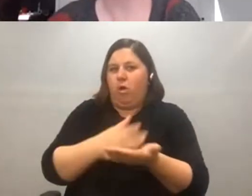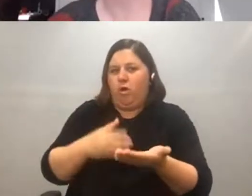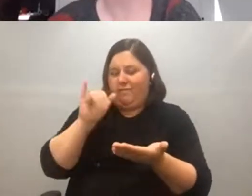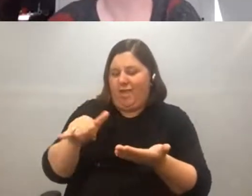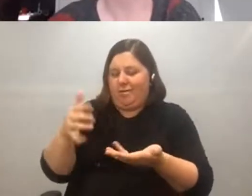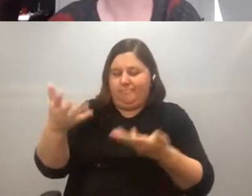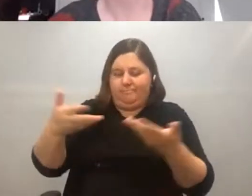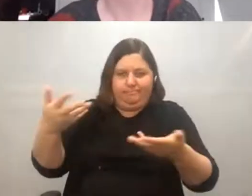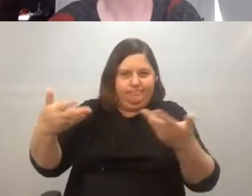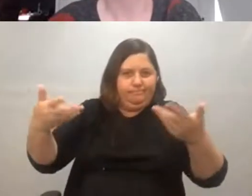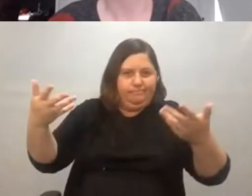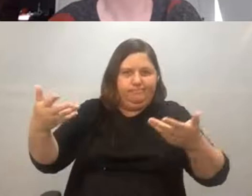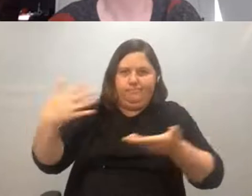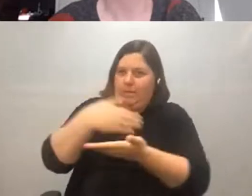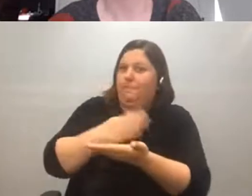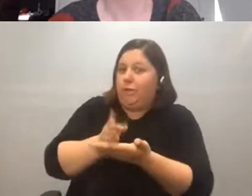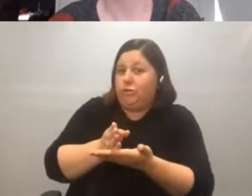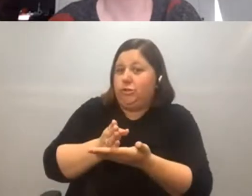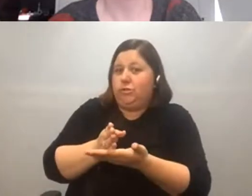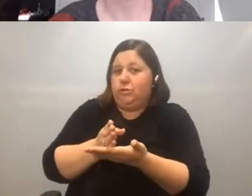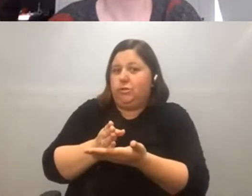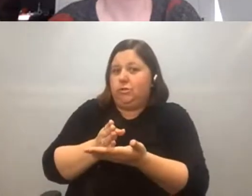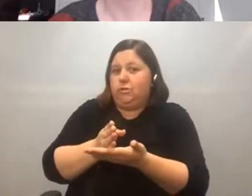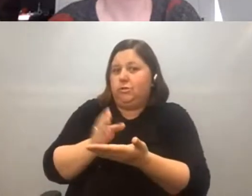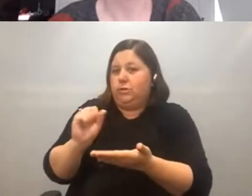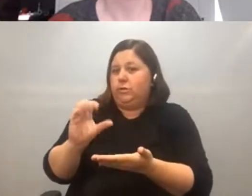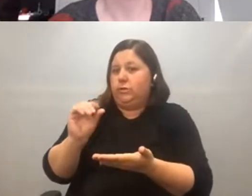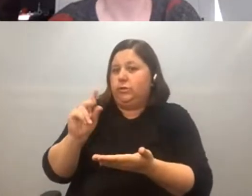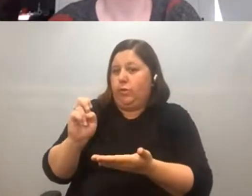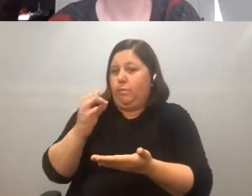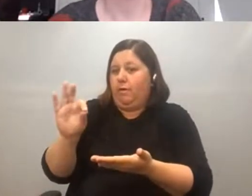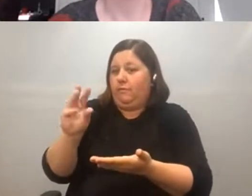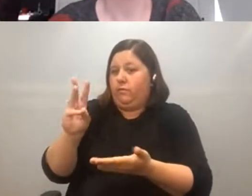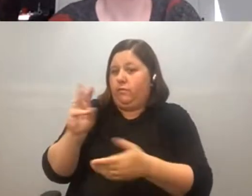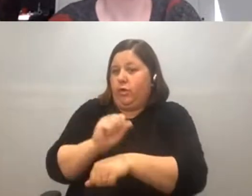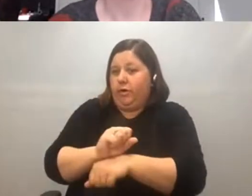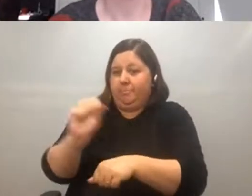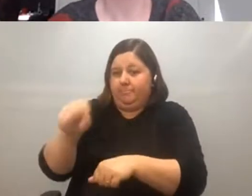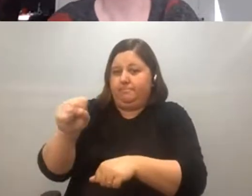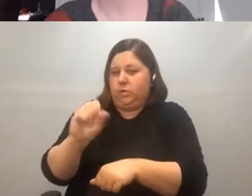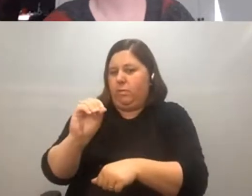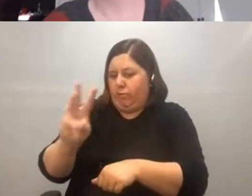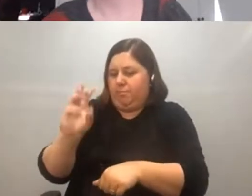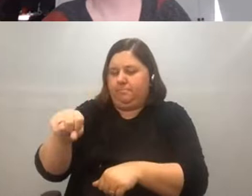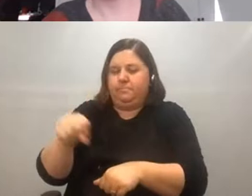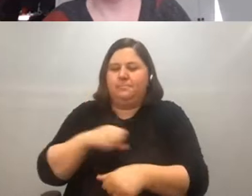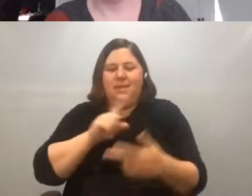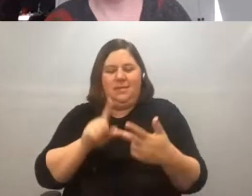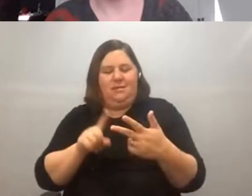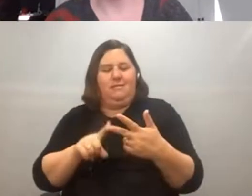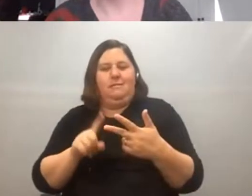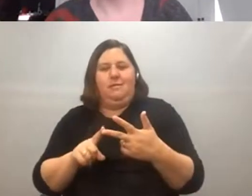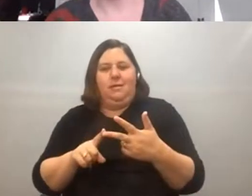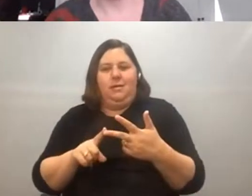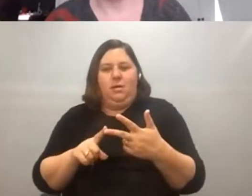uh budget scope of work yes um and the last question in that was what uh